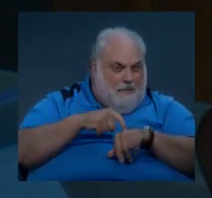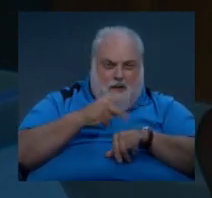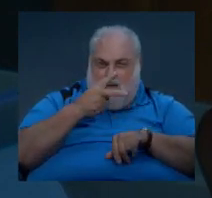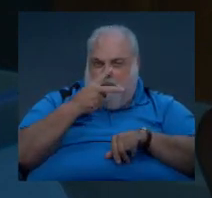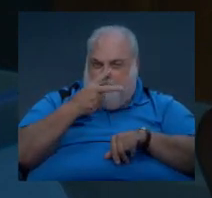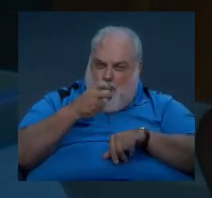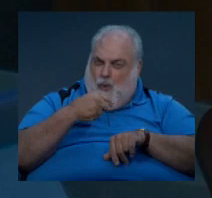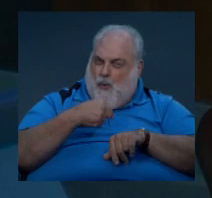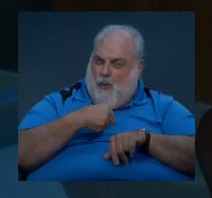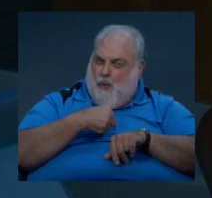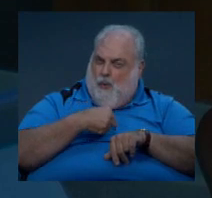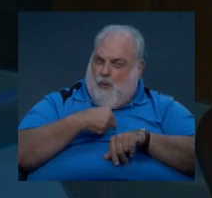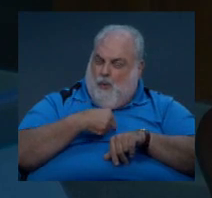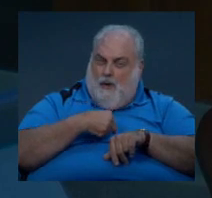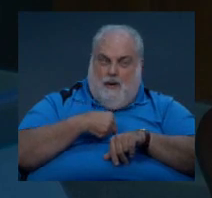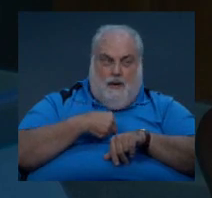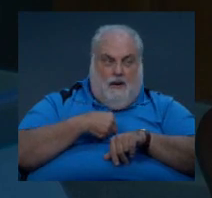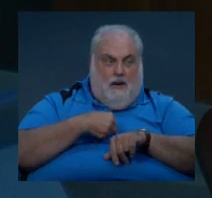doubt that.